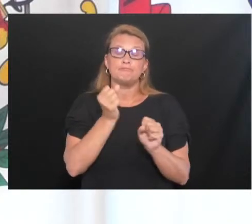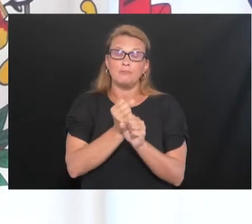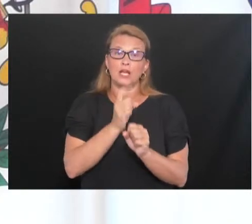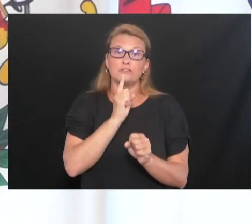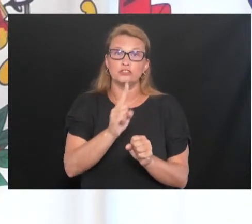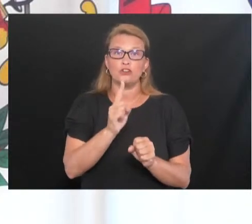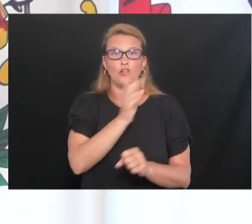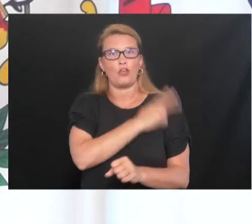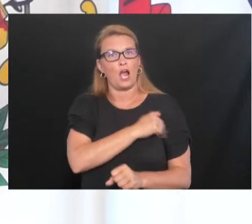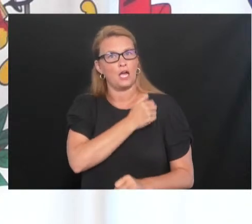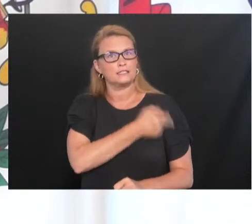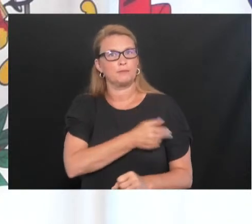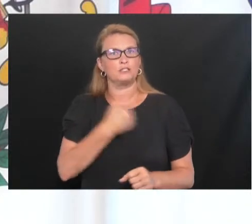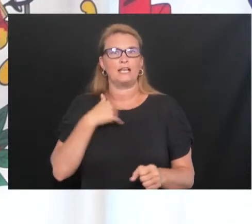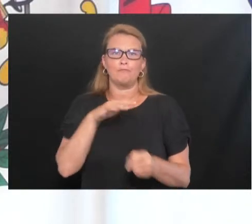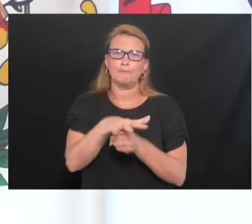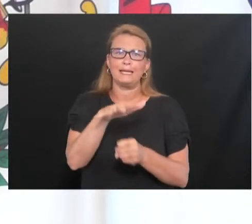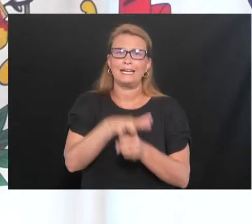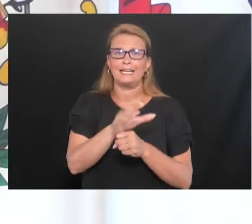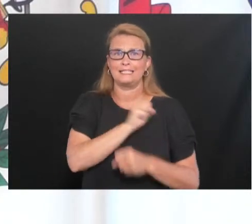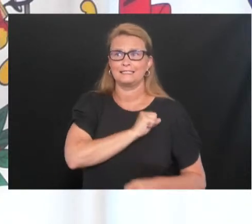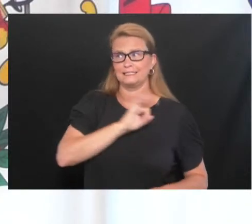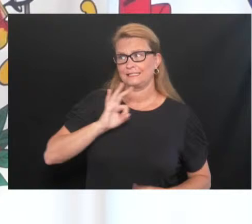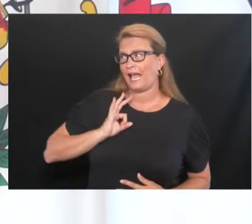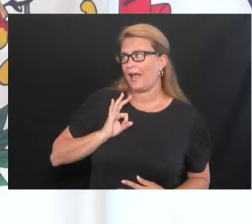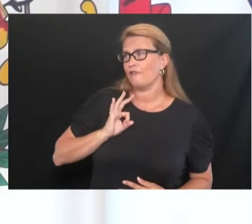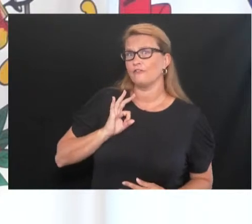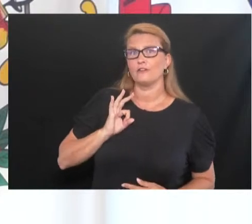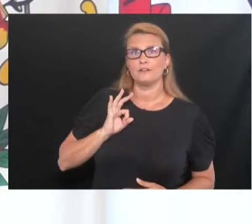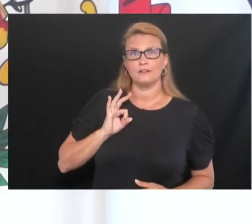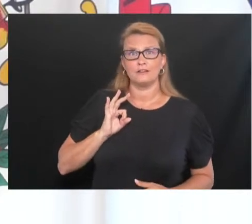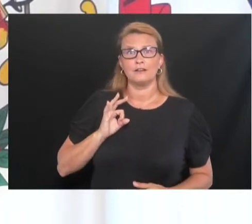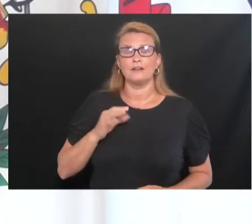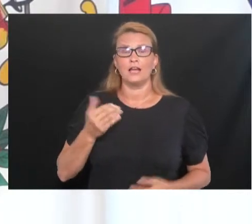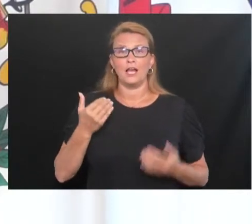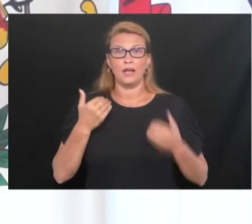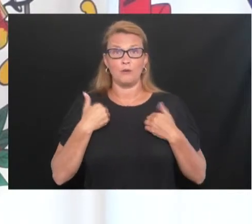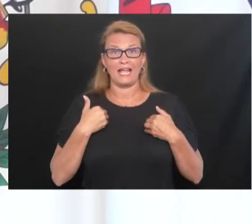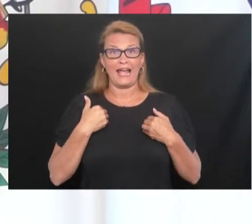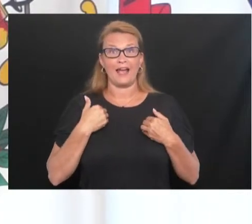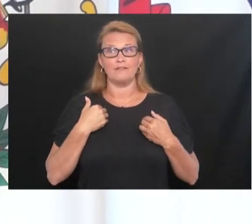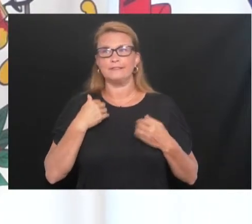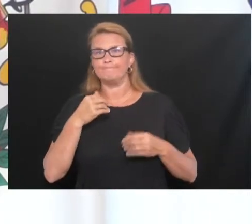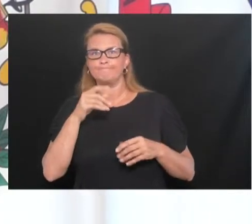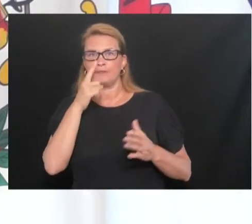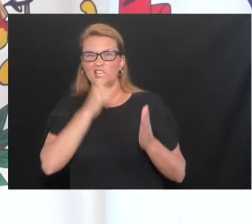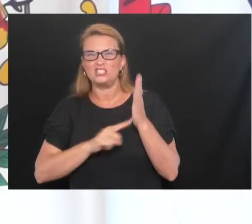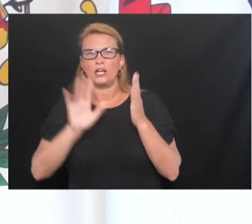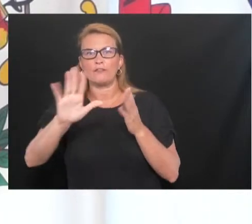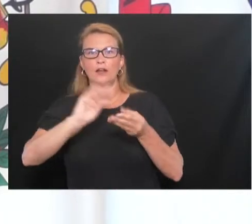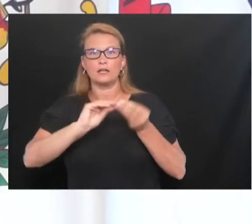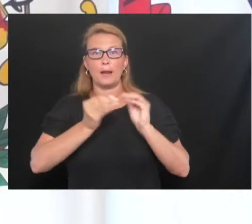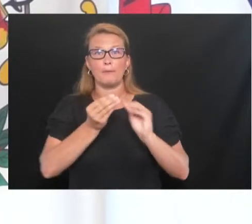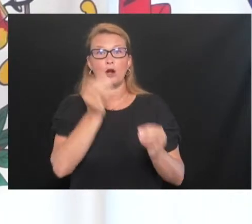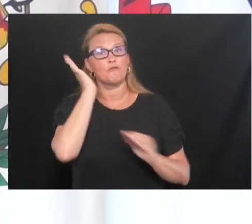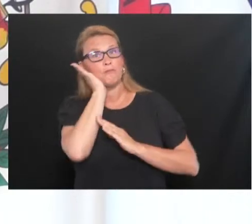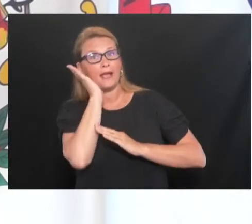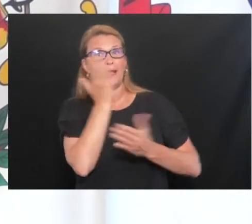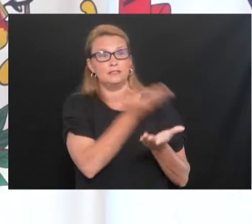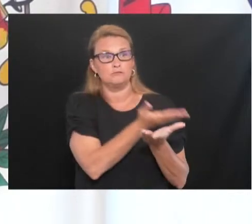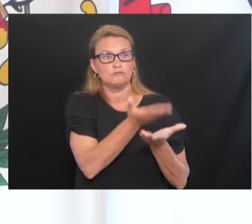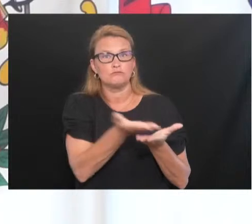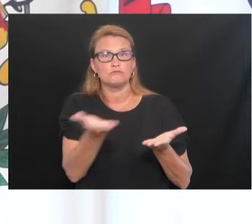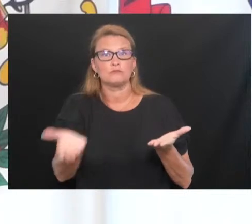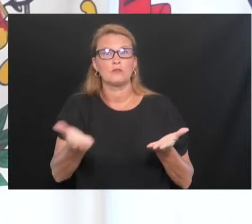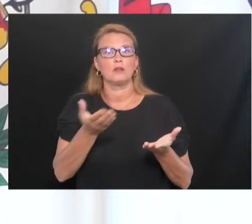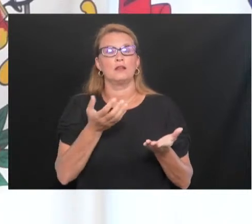our hospitals are staffed and we have an evaluation on the beds and how our hospitals are staffed. And we also